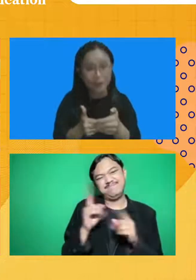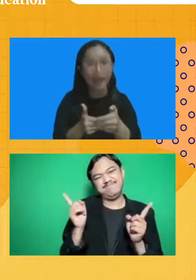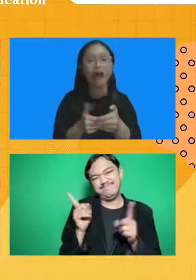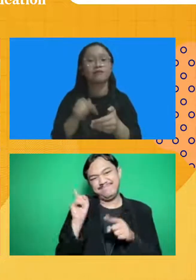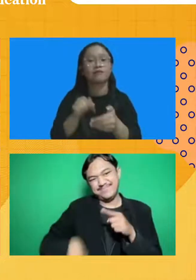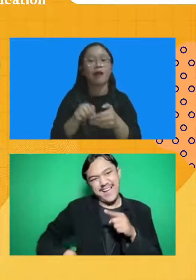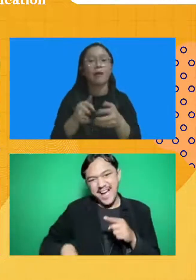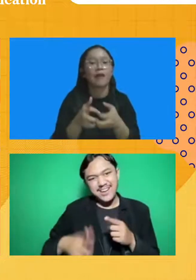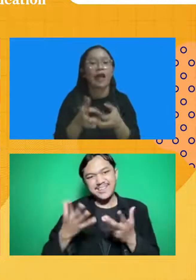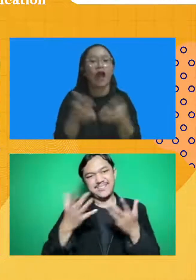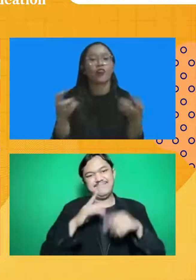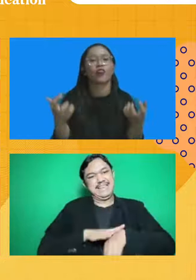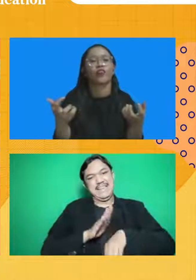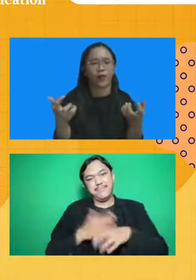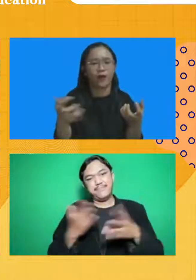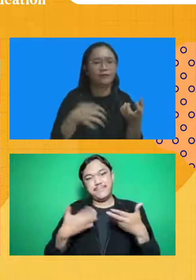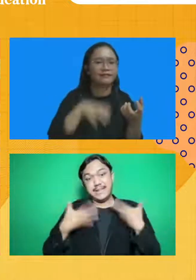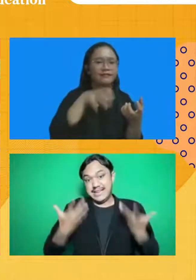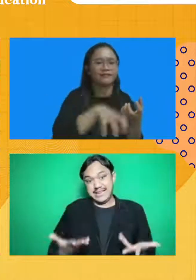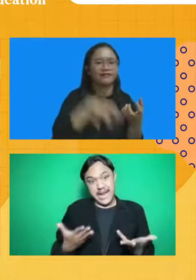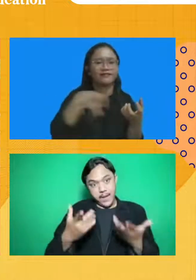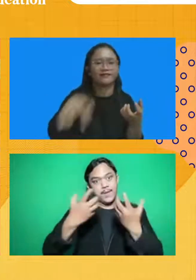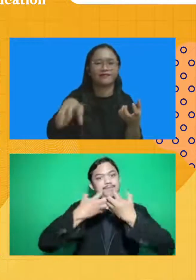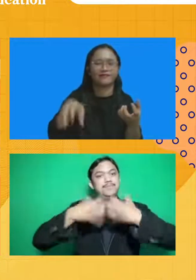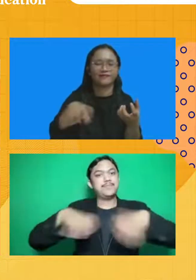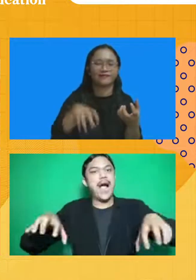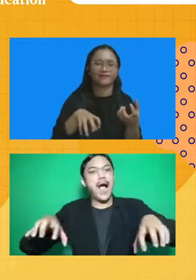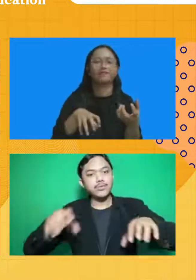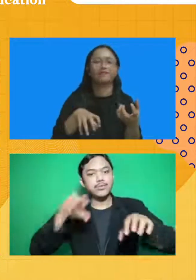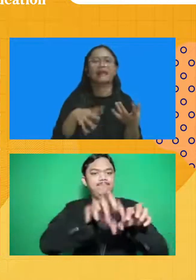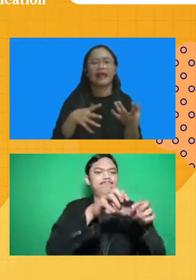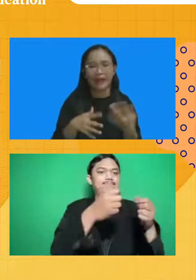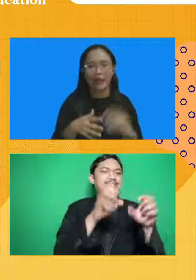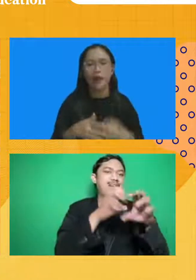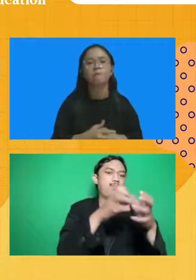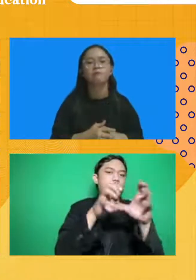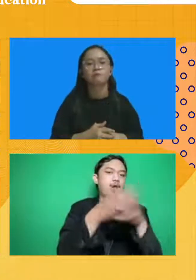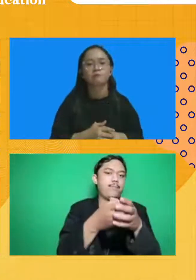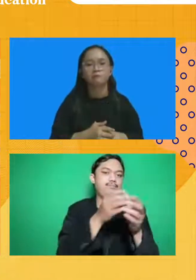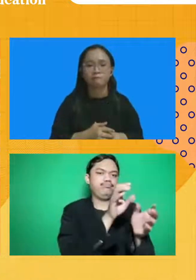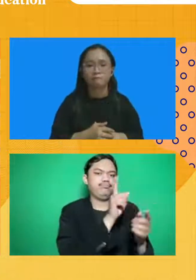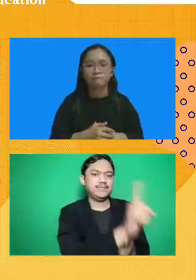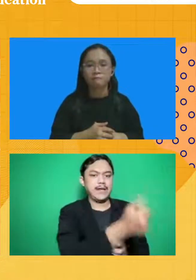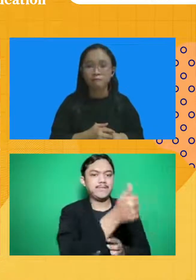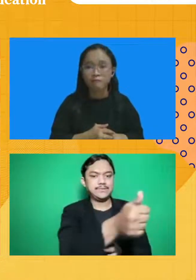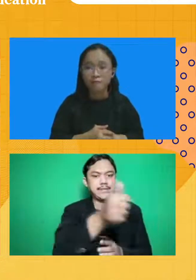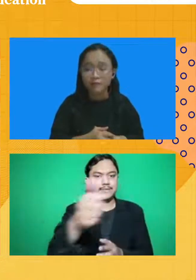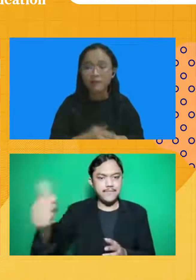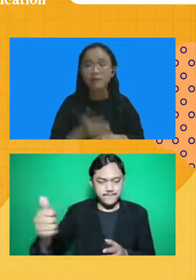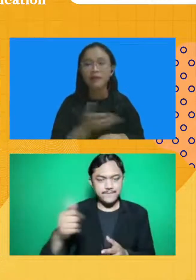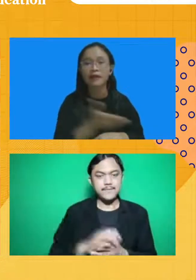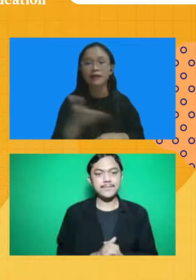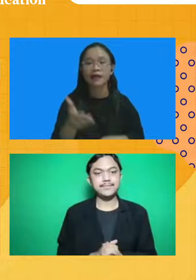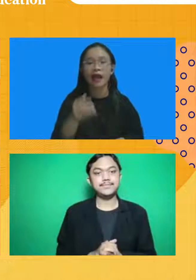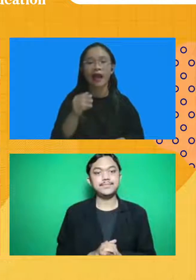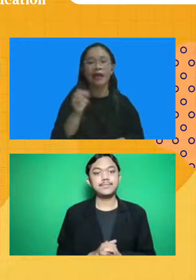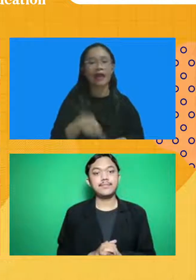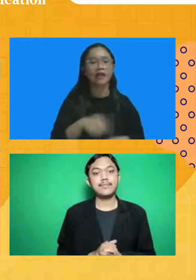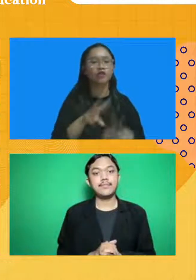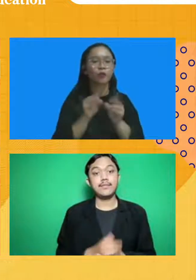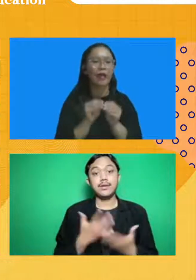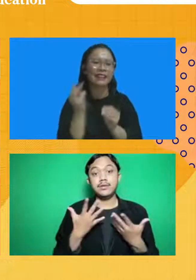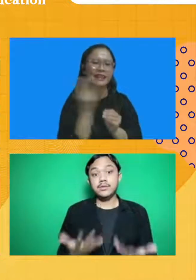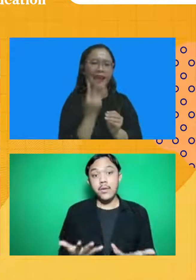session. This is a brief introduction. You may divide the 3 breakout rooms and you